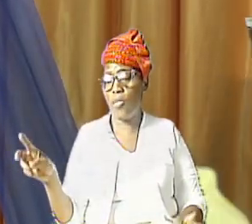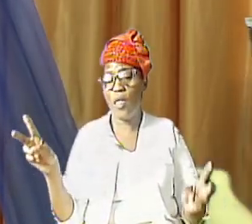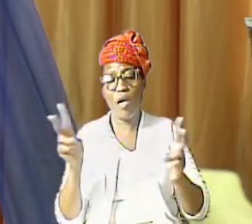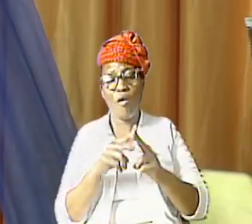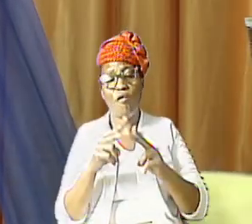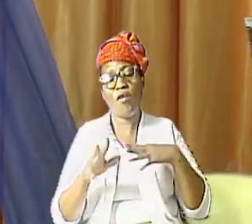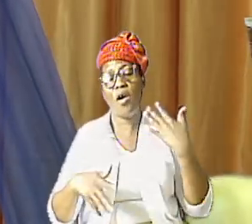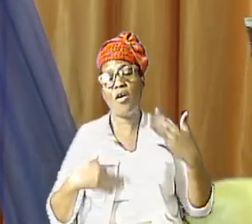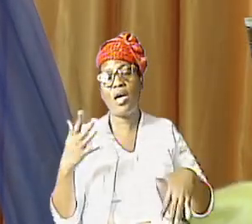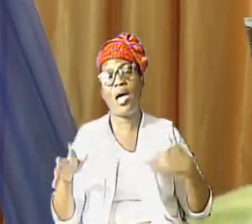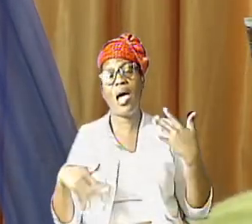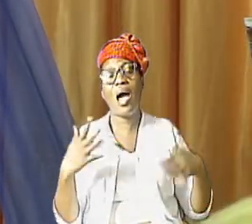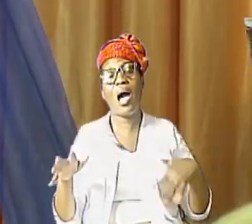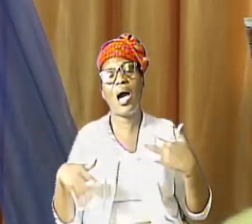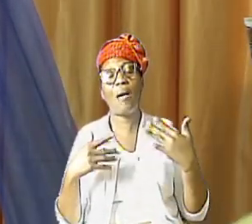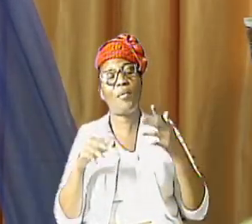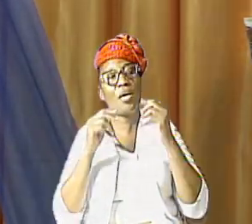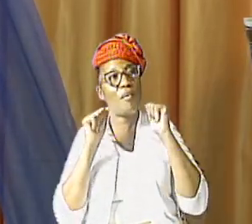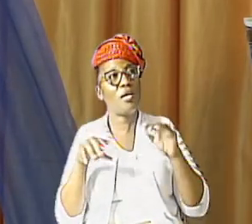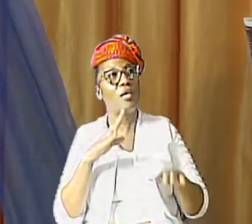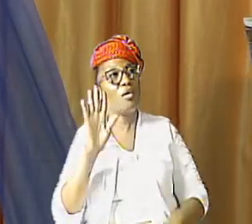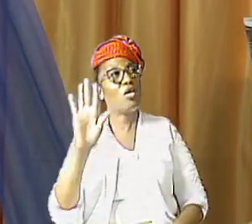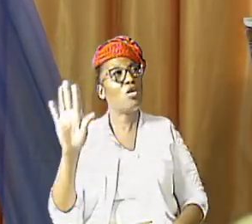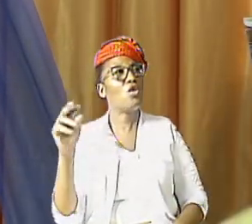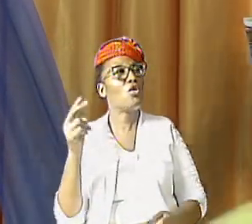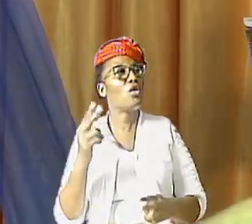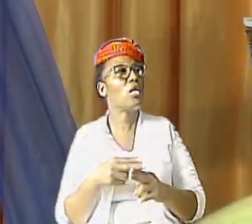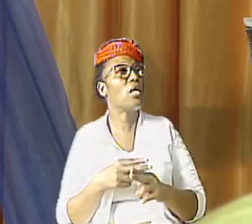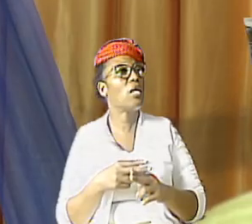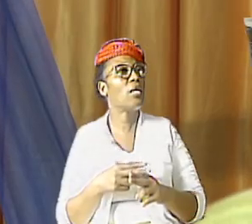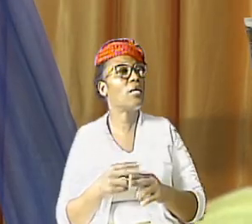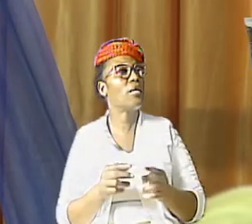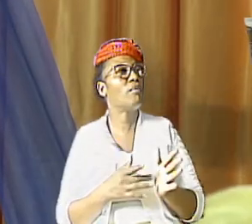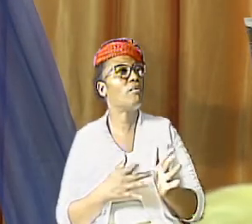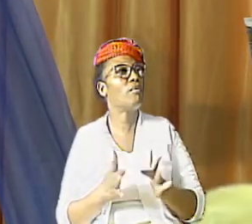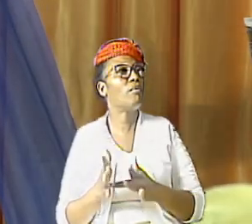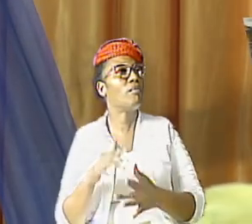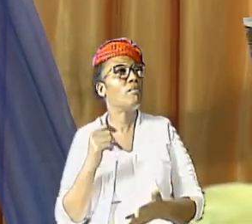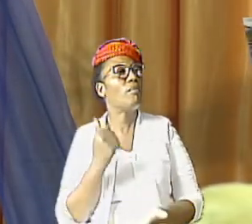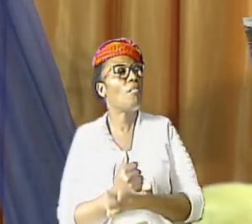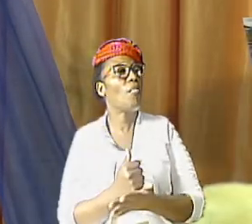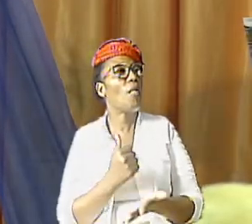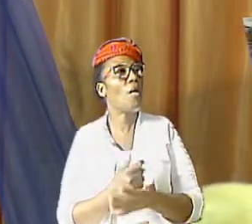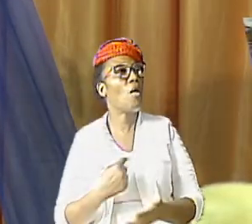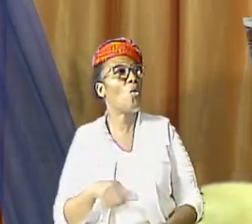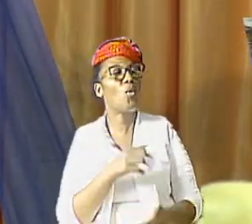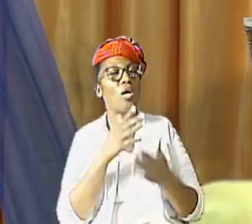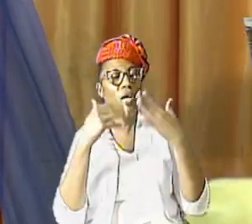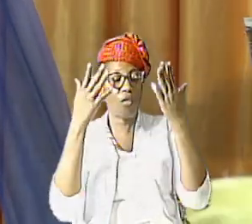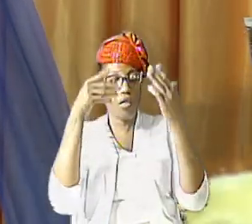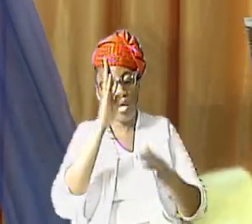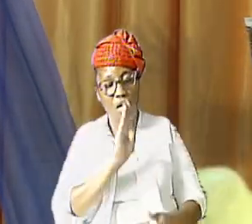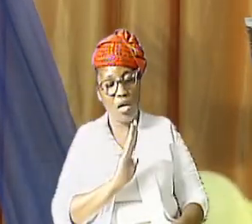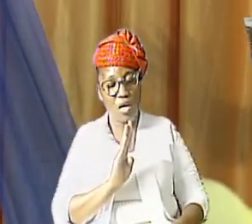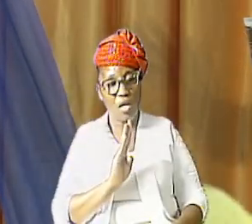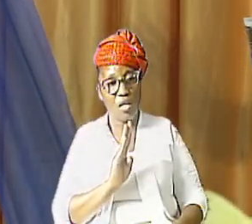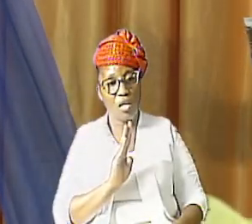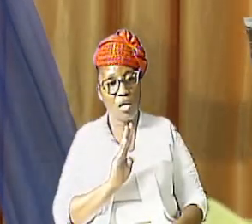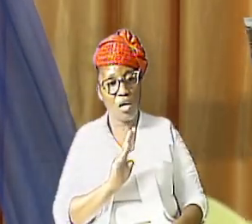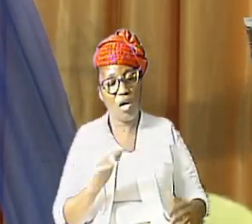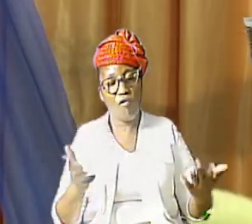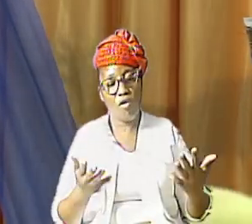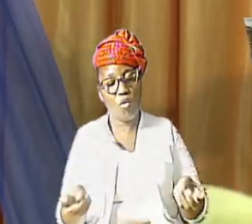And I'm very glad. Oh, blessed be the name of the Lord. Amen, amen, amen. We thank God for what